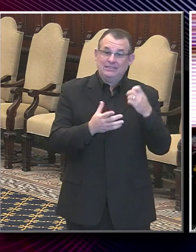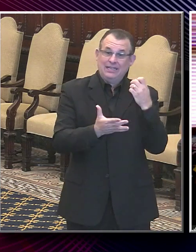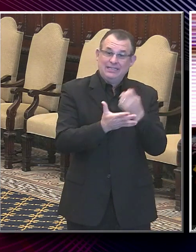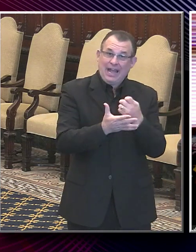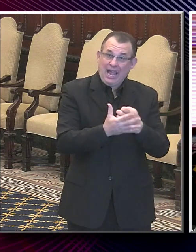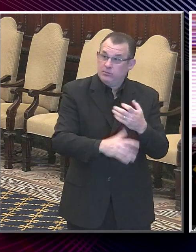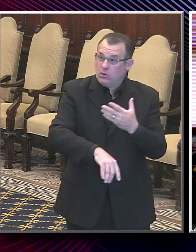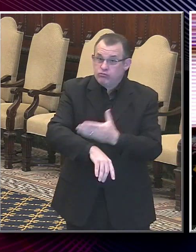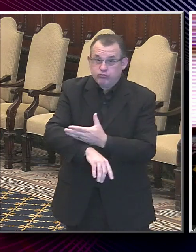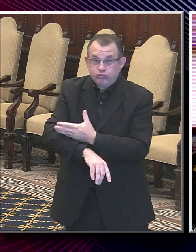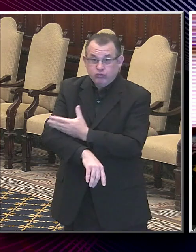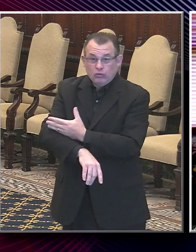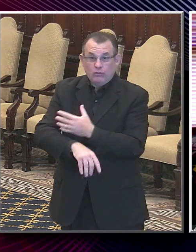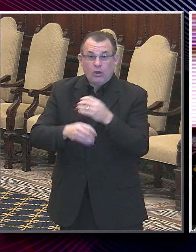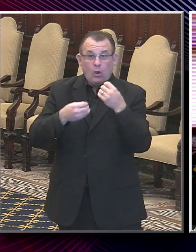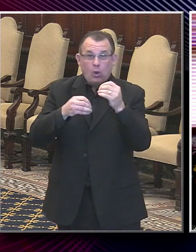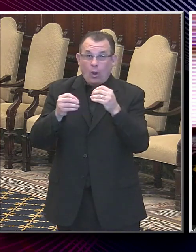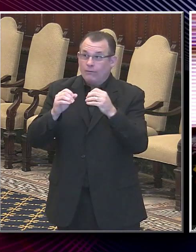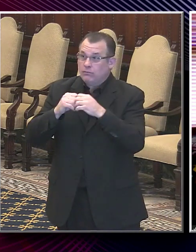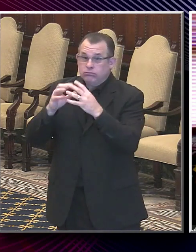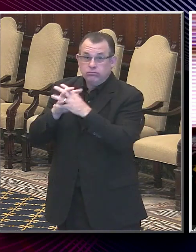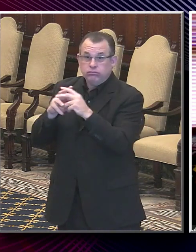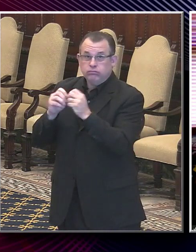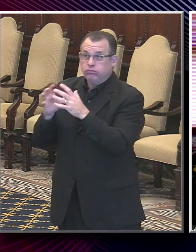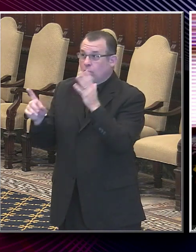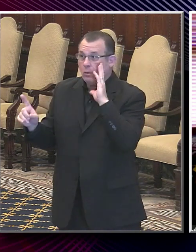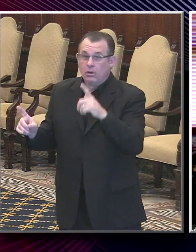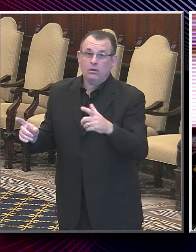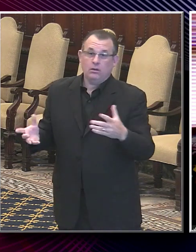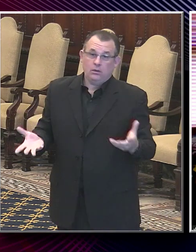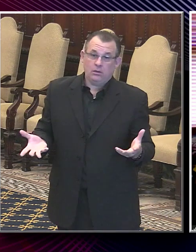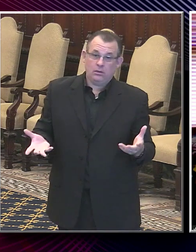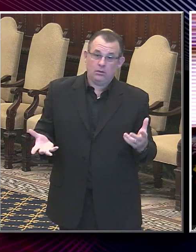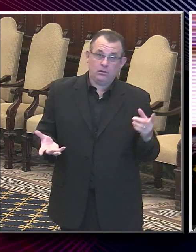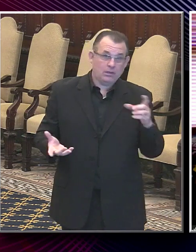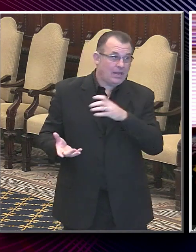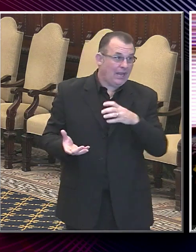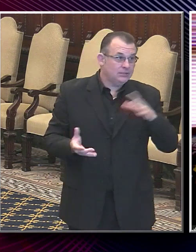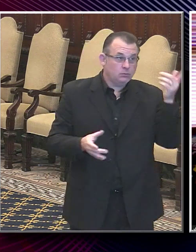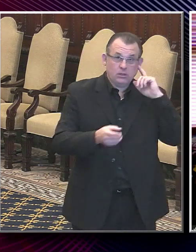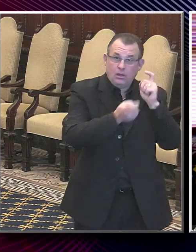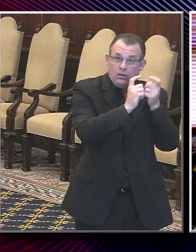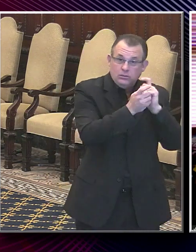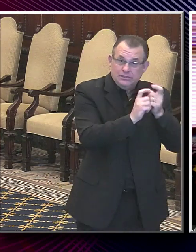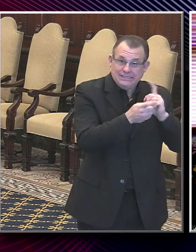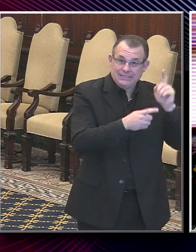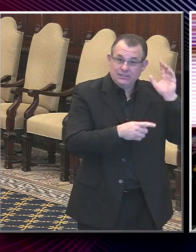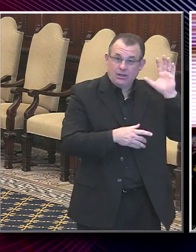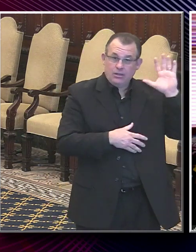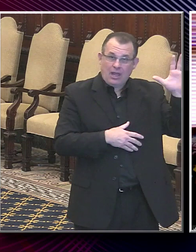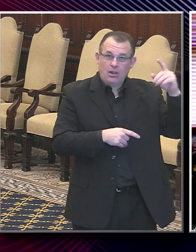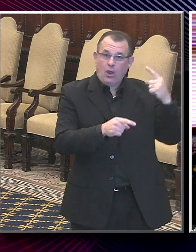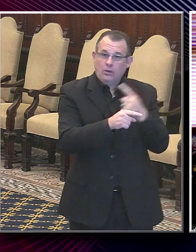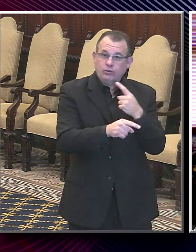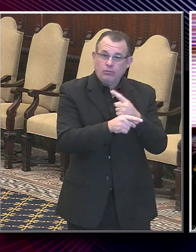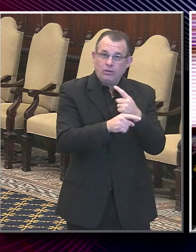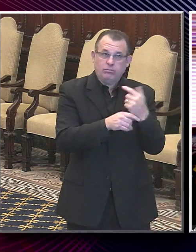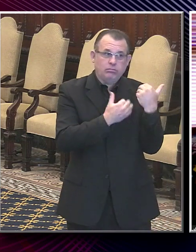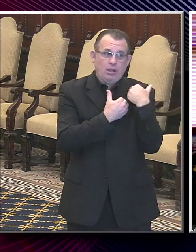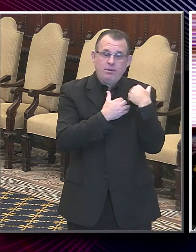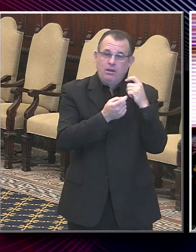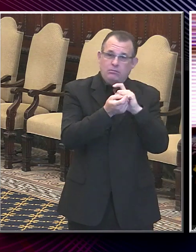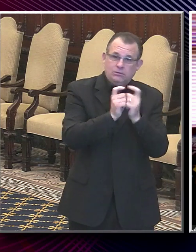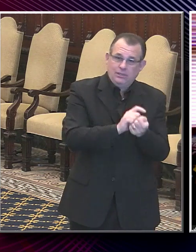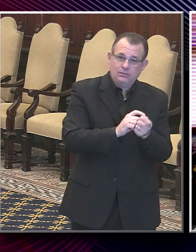those are the decisions that we made. And if council wants to change that, then they need to show how they're going to change it responsibly and make the budget